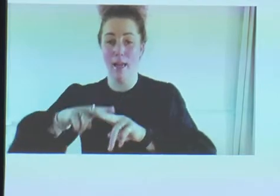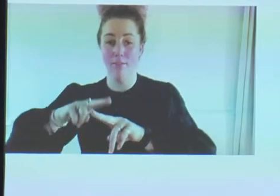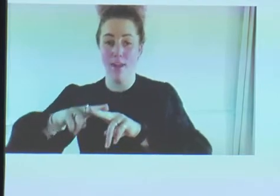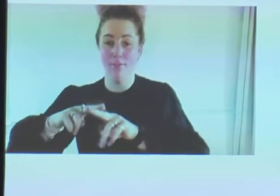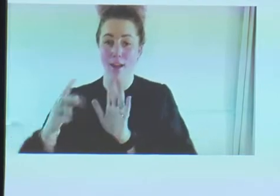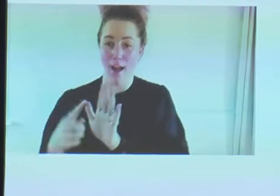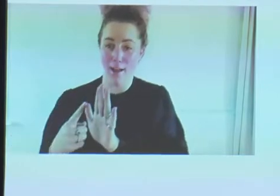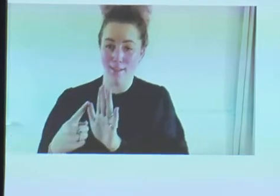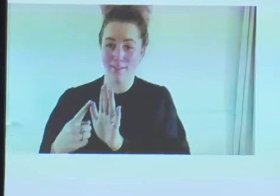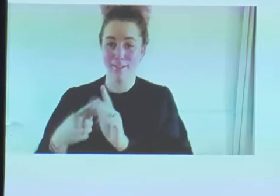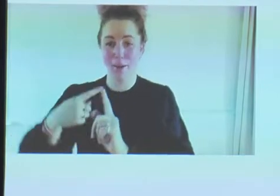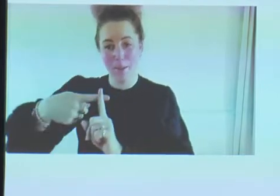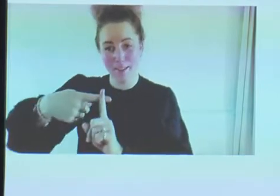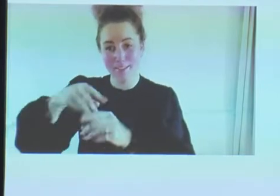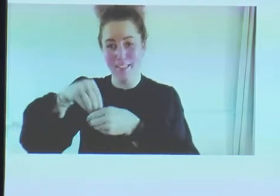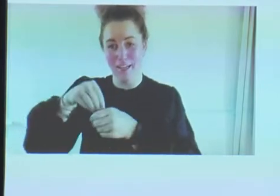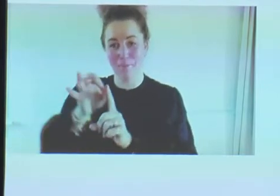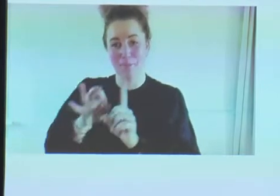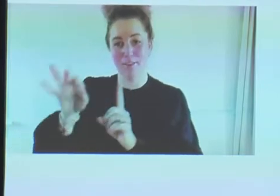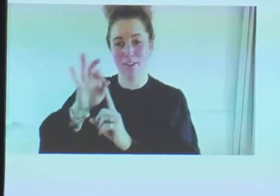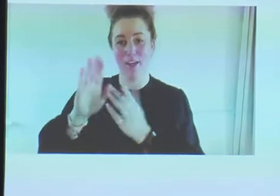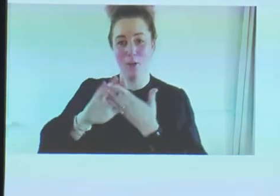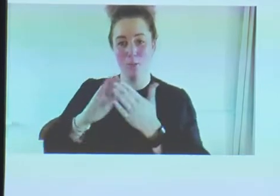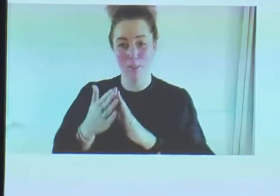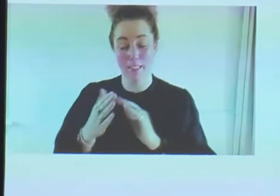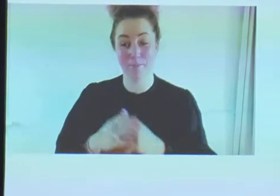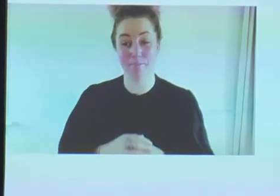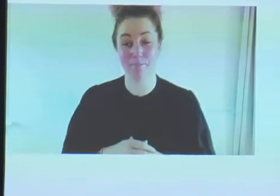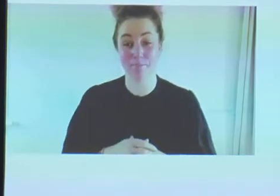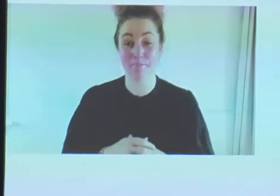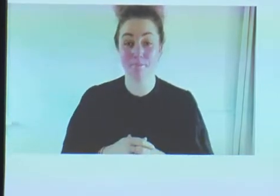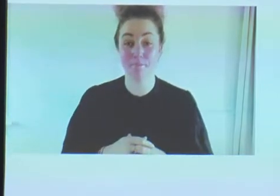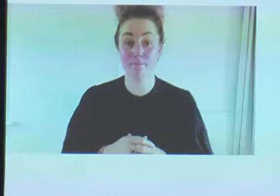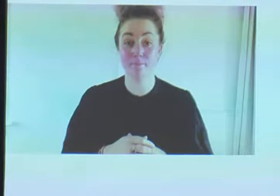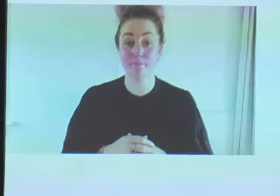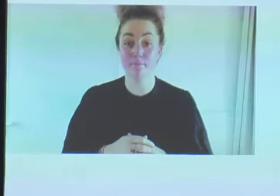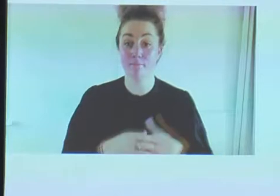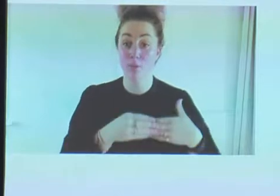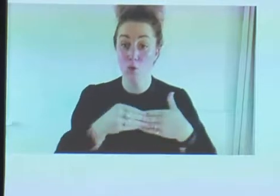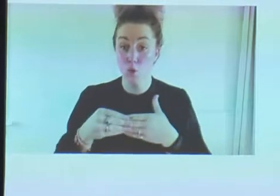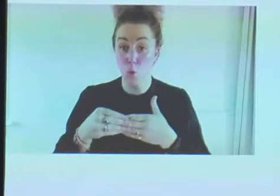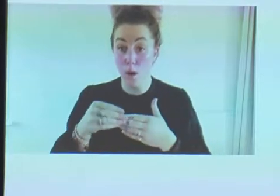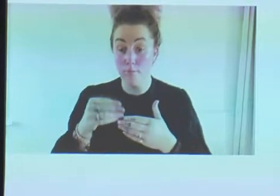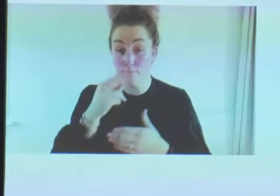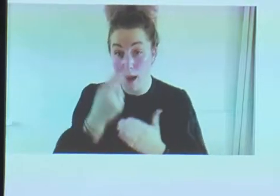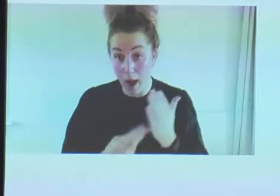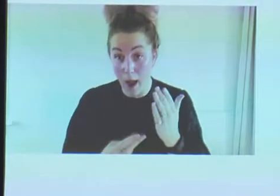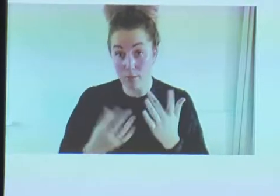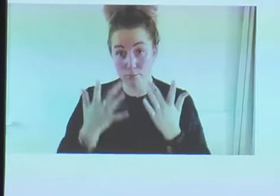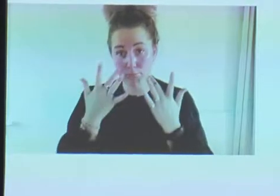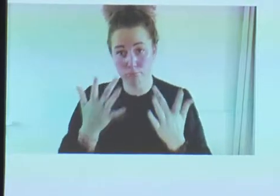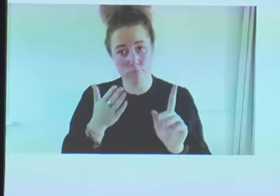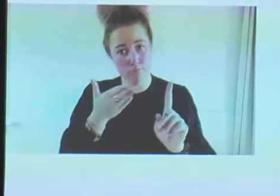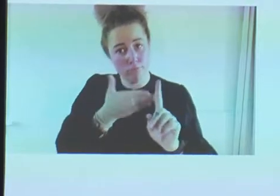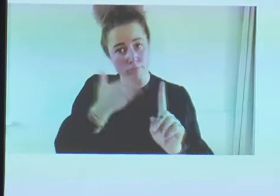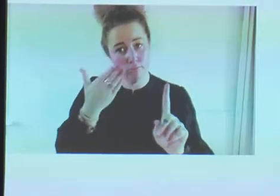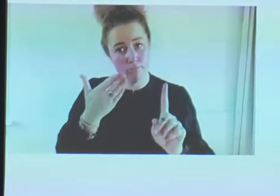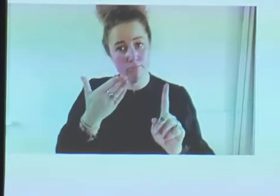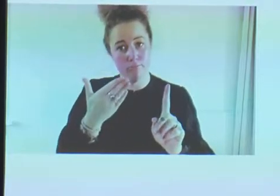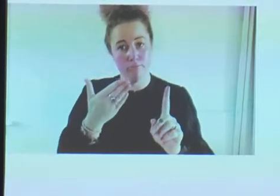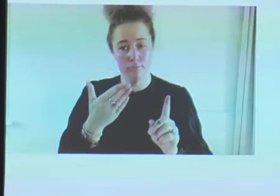Pacifica communities and the introduction of the Pacific tour Art Award recognizing the outstanding contribution